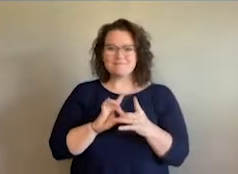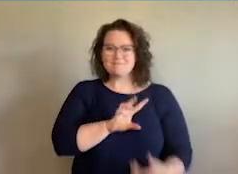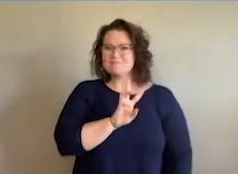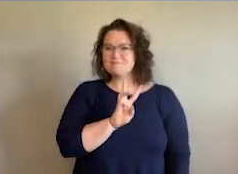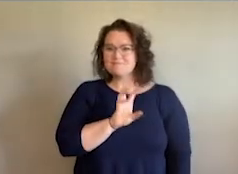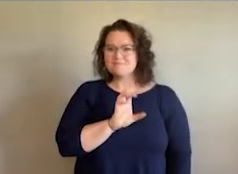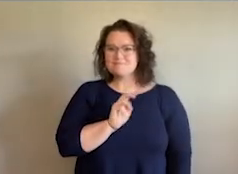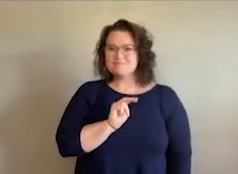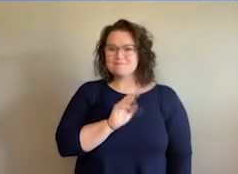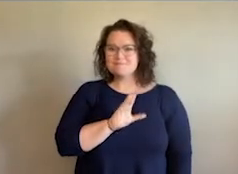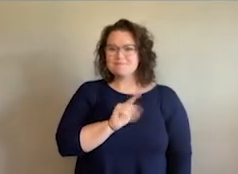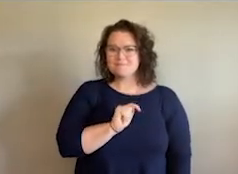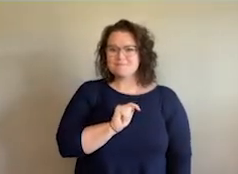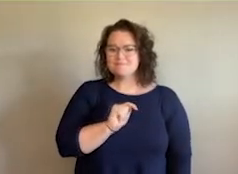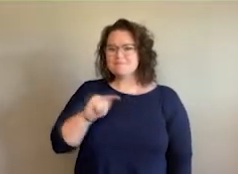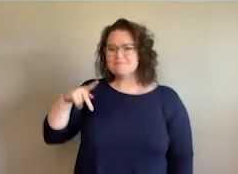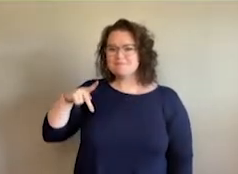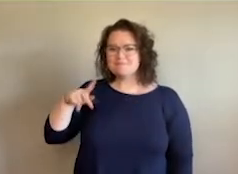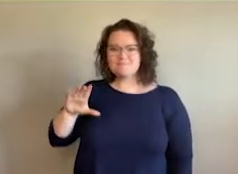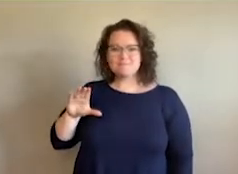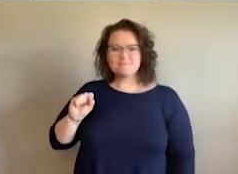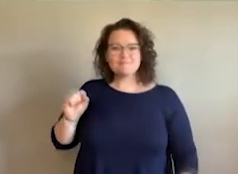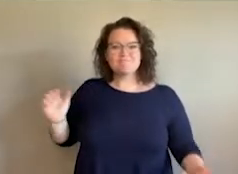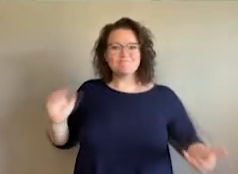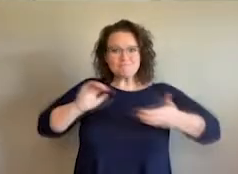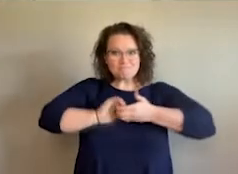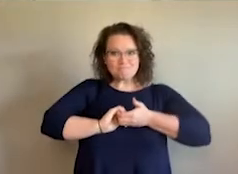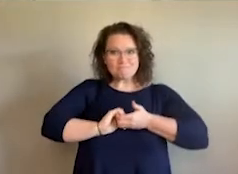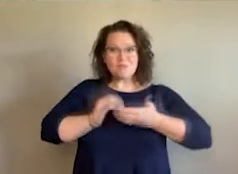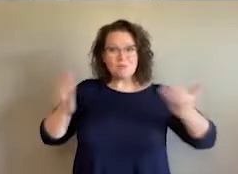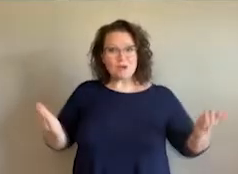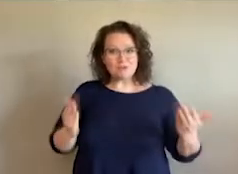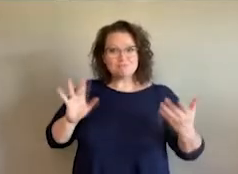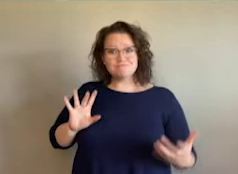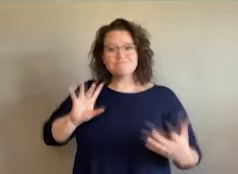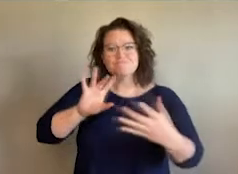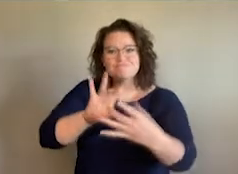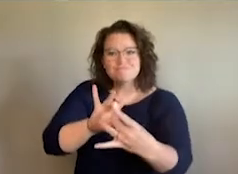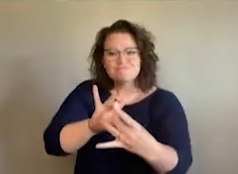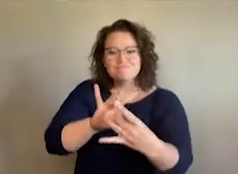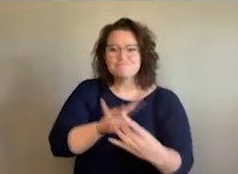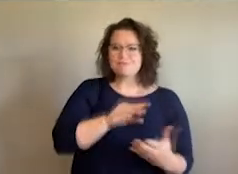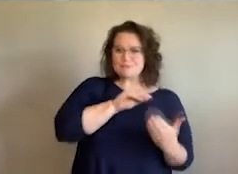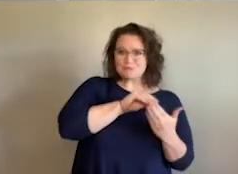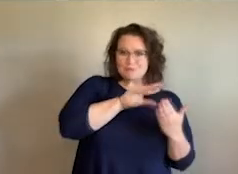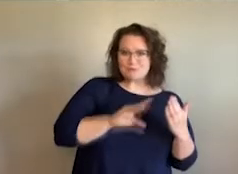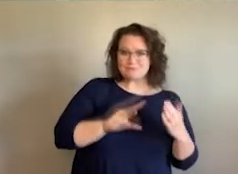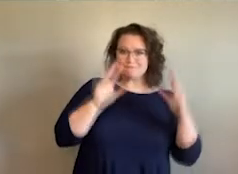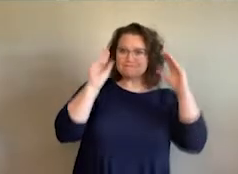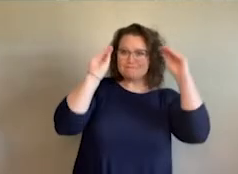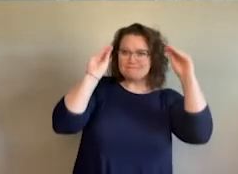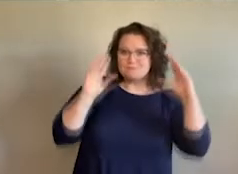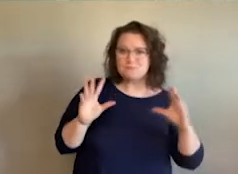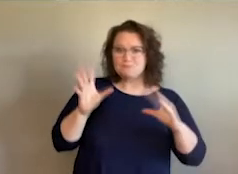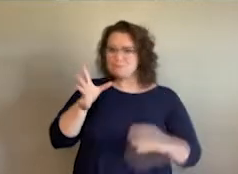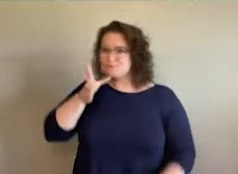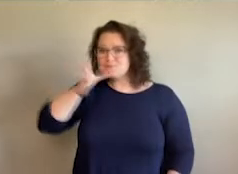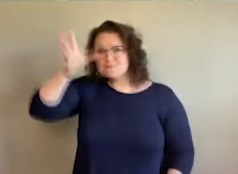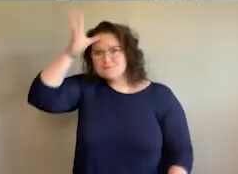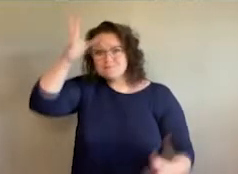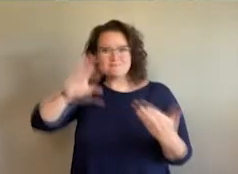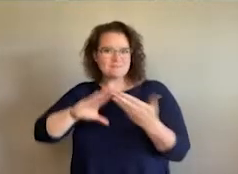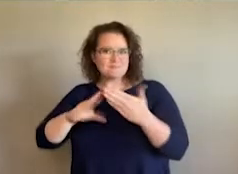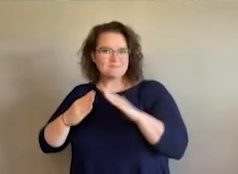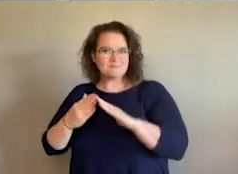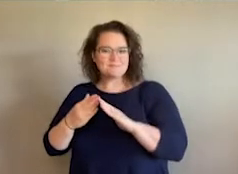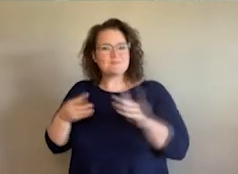a partnership with WNCT and Pitt County Schools. We're here to connect and reconnect with students, teachers, parents, and community during